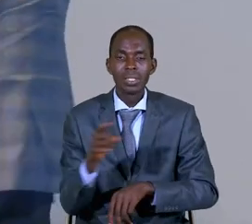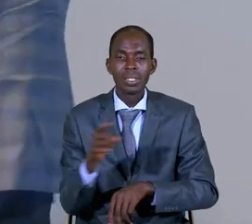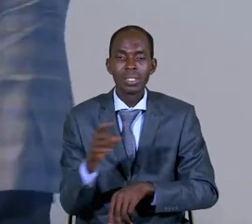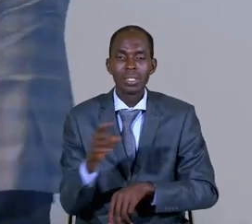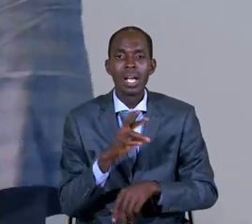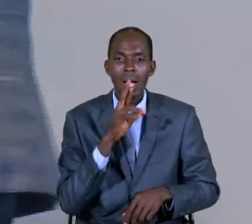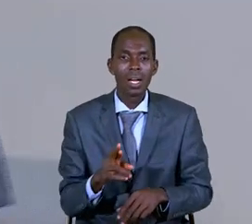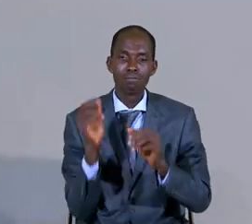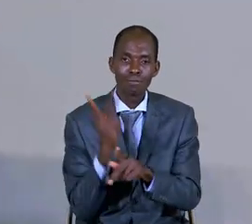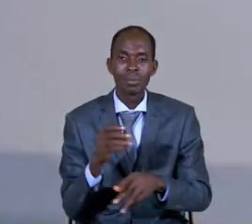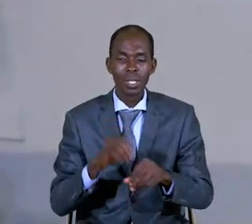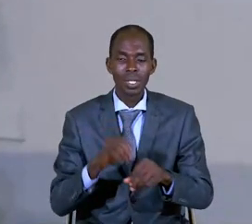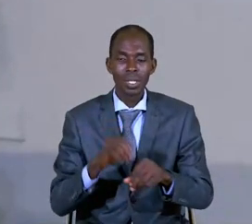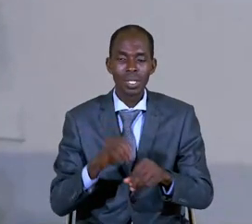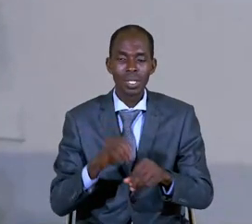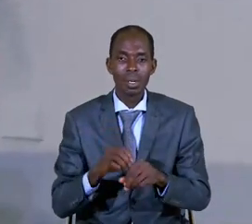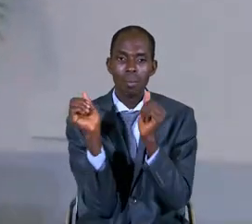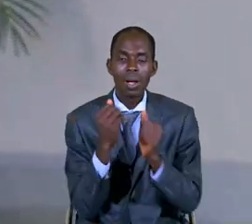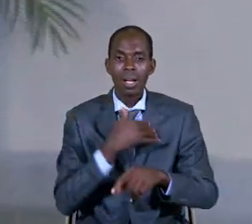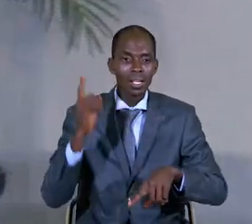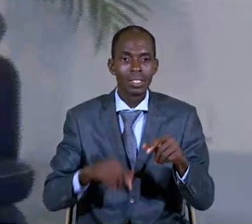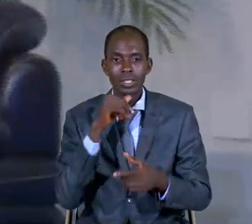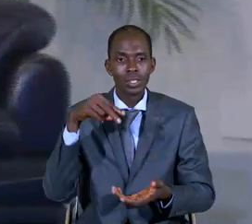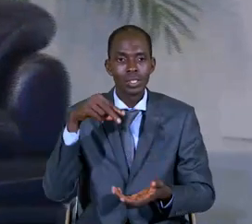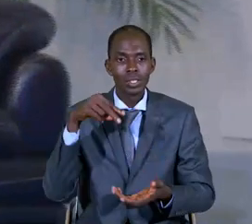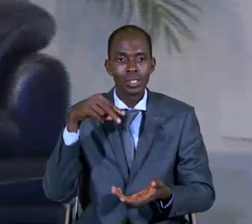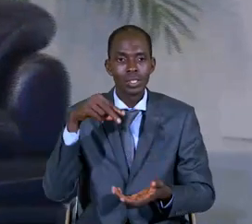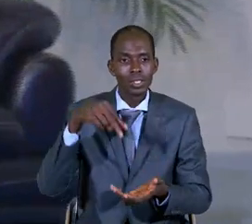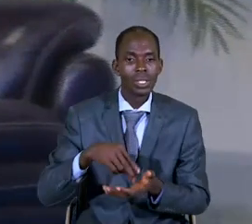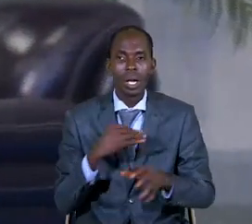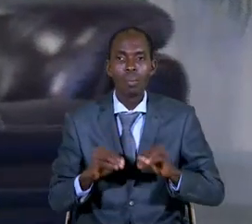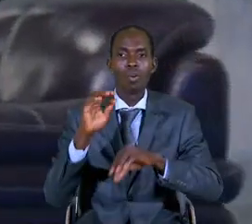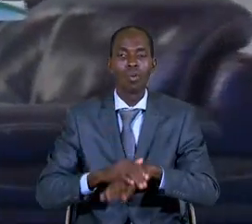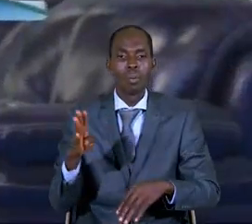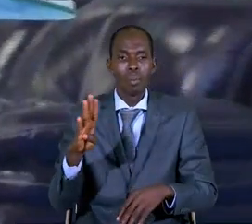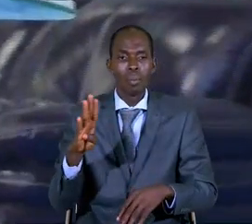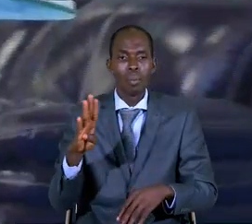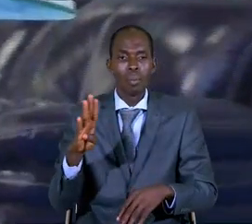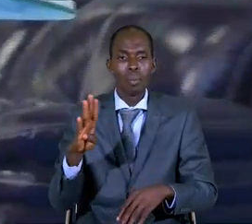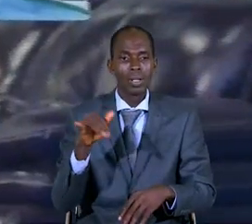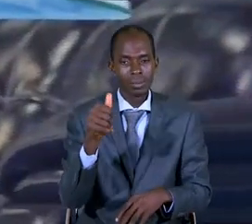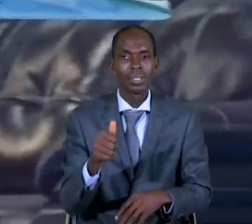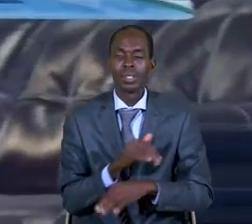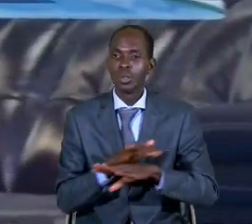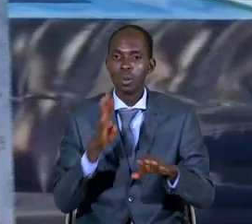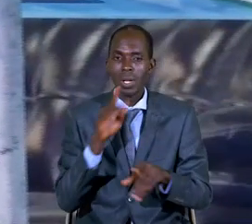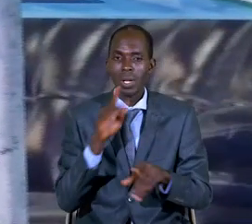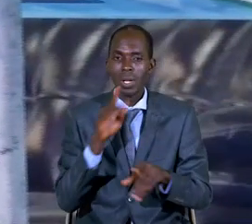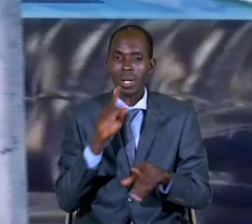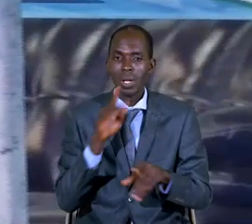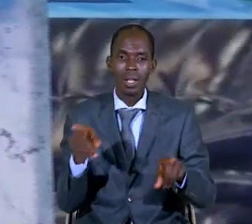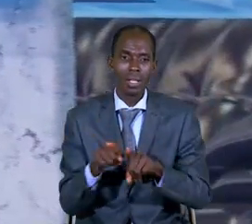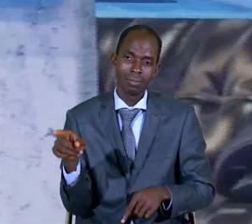in bondage, and they could not get up and move on by themselves. Don't be like